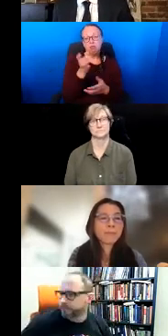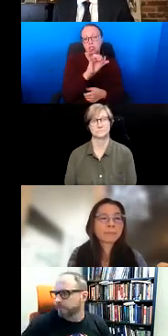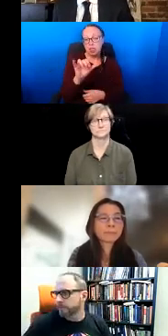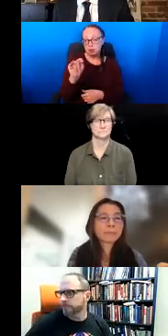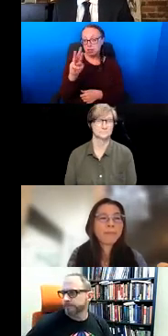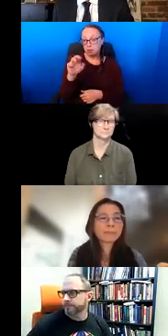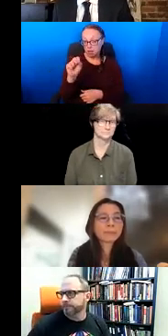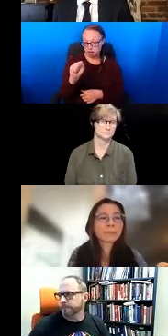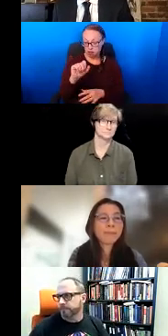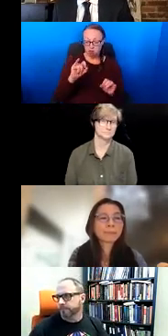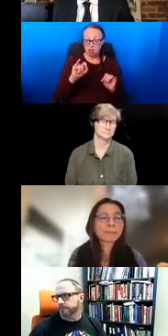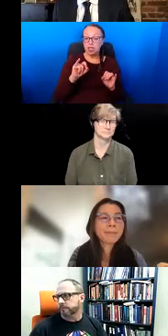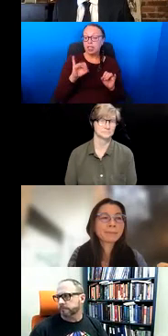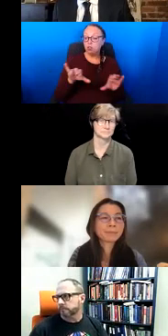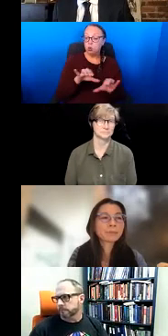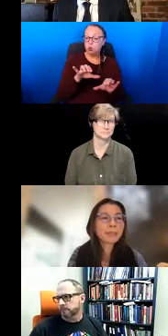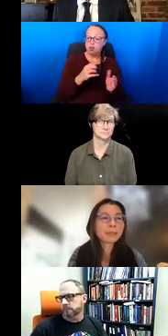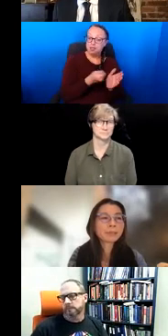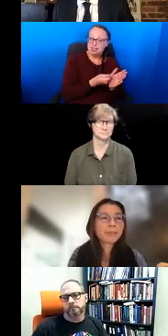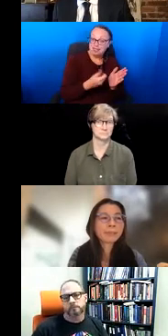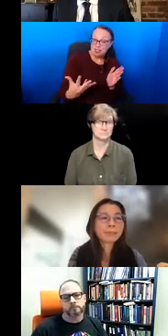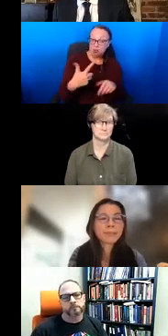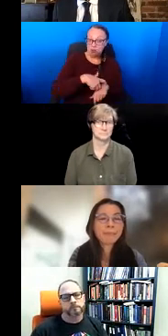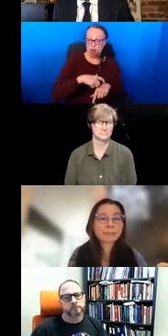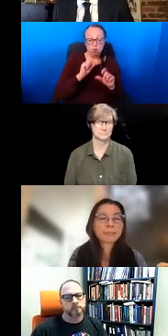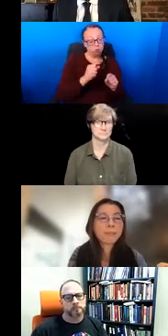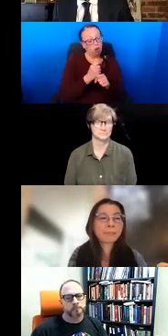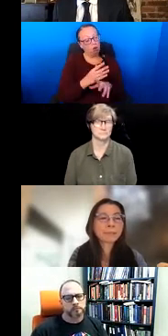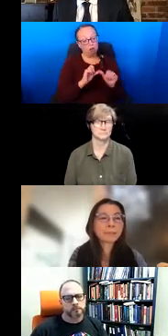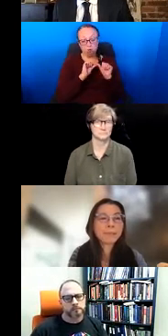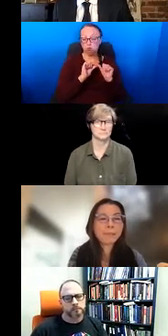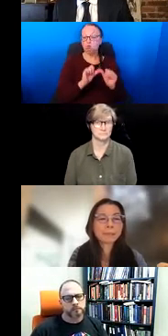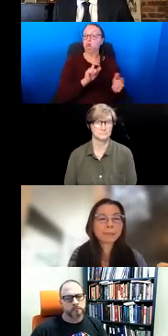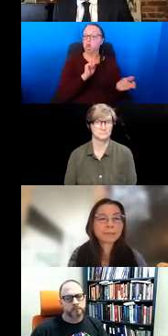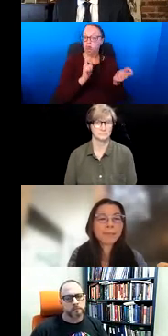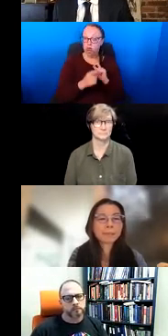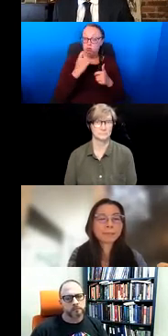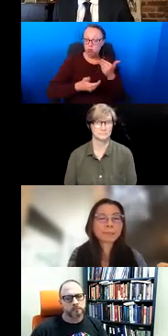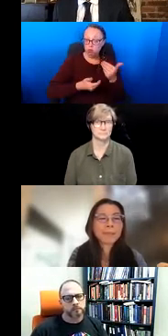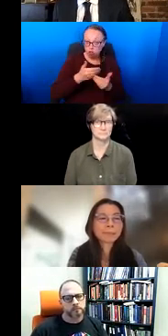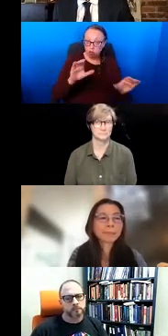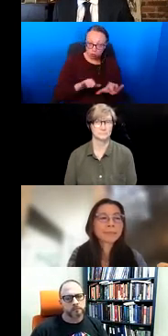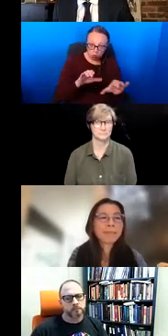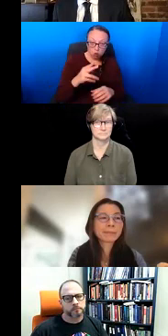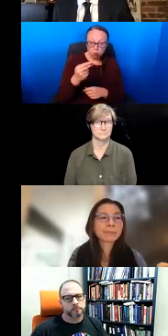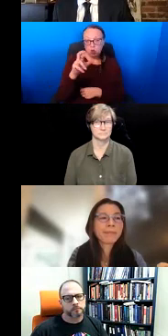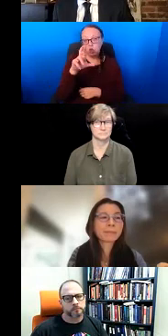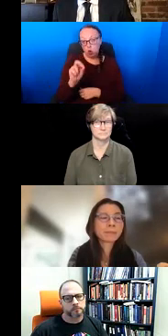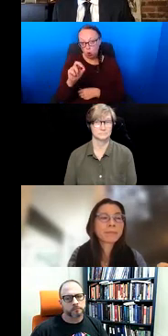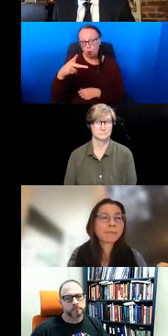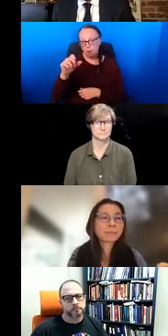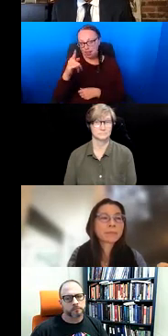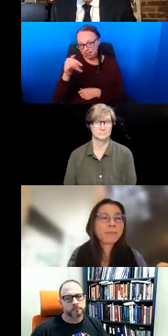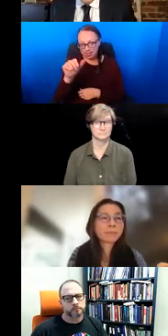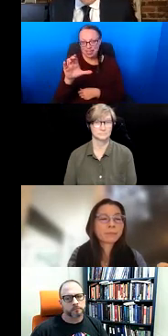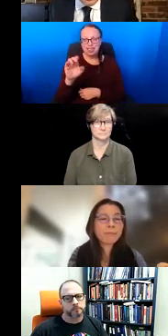apply it multiple times, you can induce lasting changes in performance that we think happen through mechanisms of neuroplasticity, like long-term potentiation.